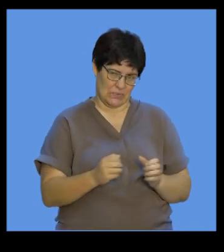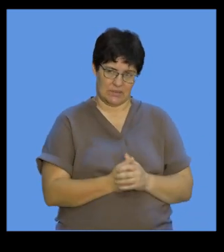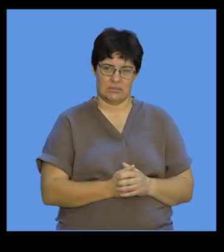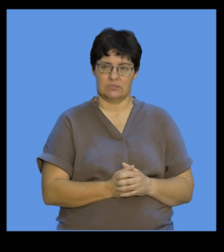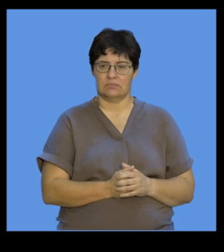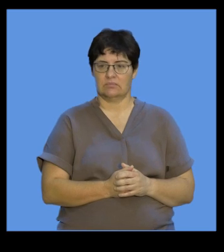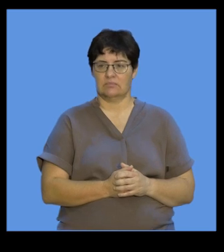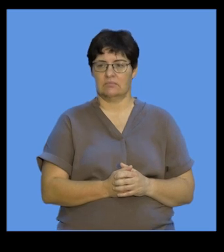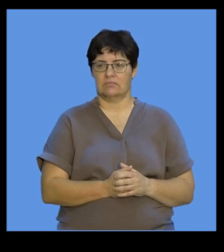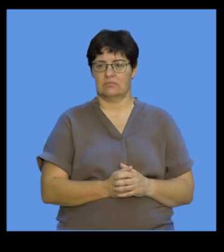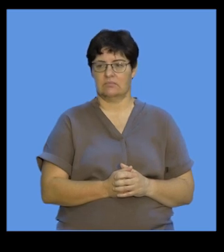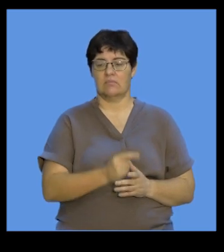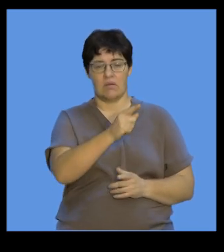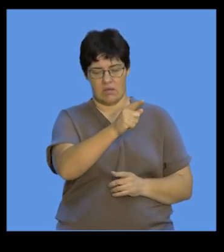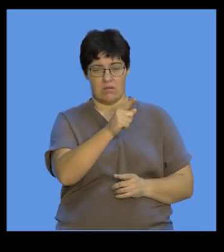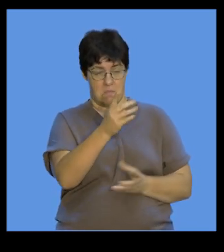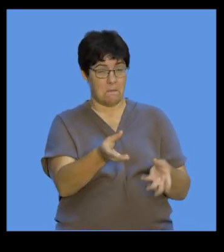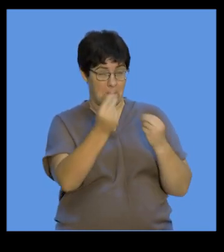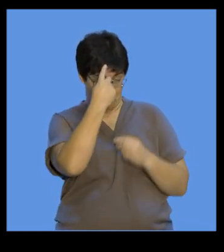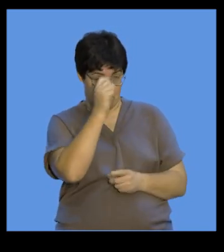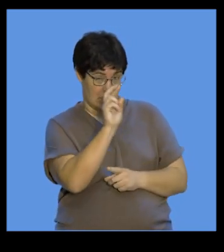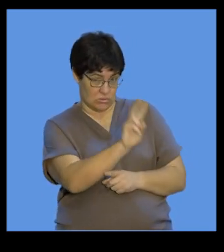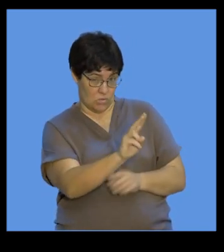so I'm going to take this away. You've all got it.